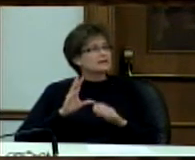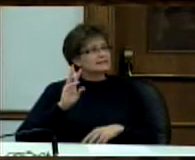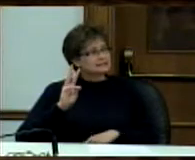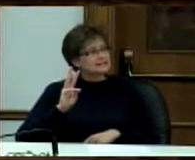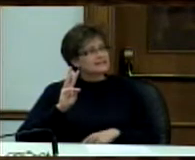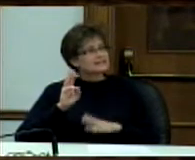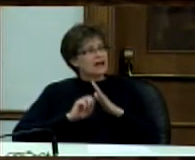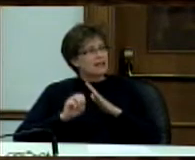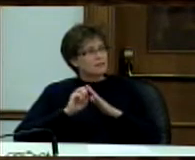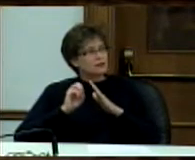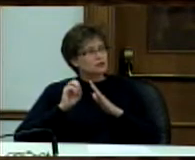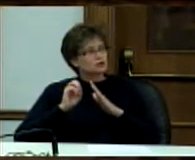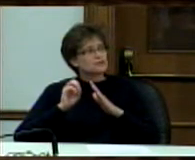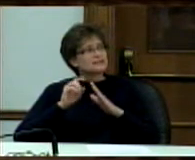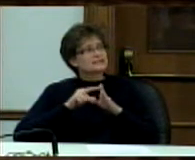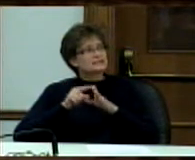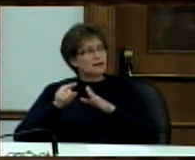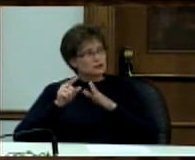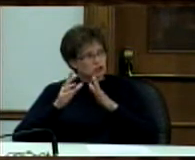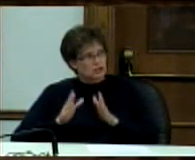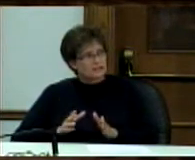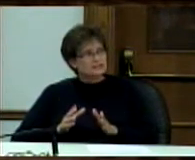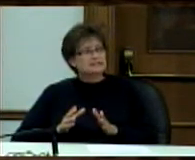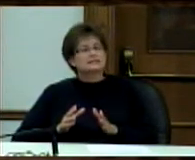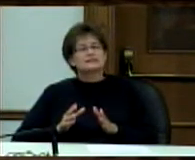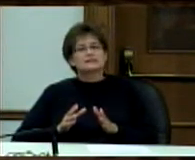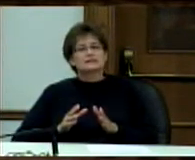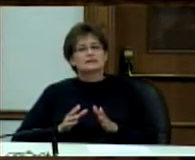6 elementary specialists. So that includes